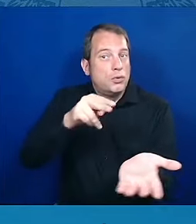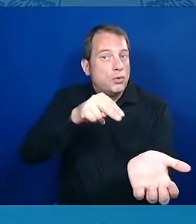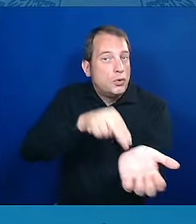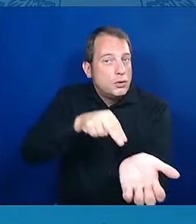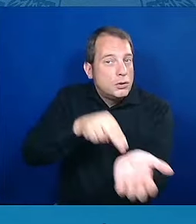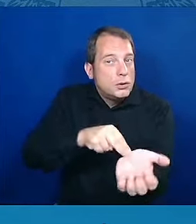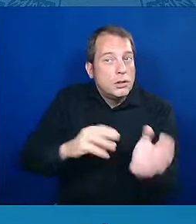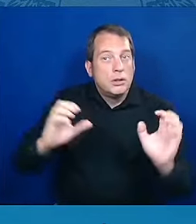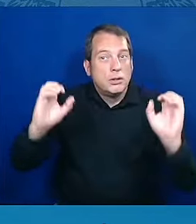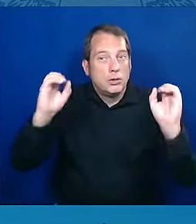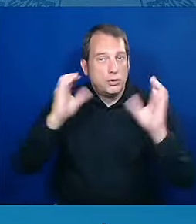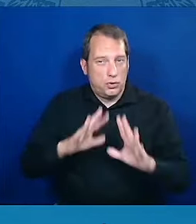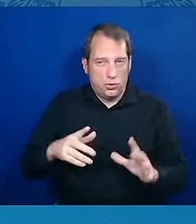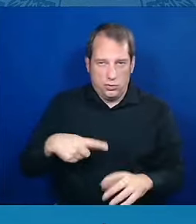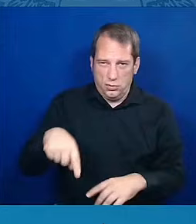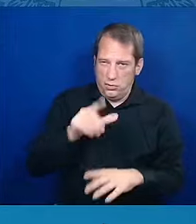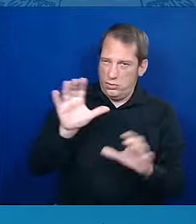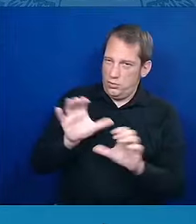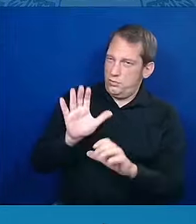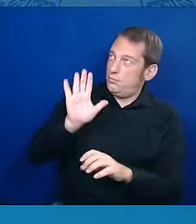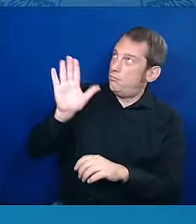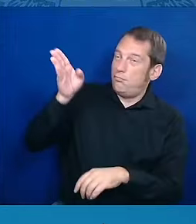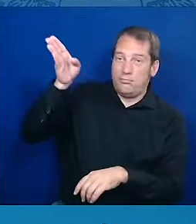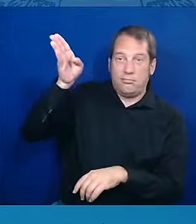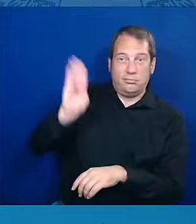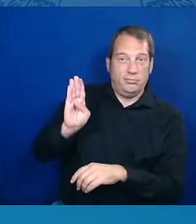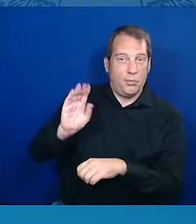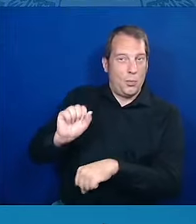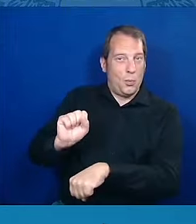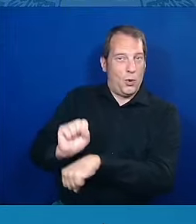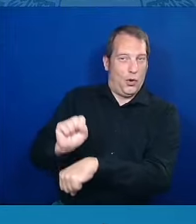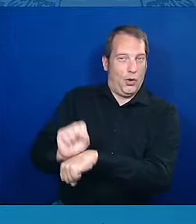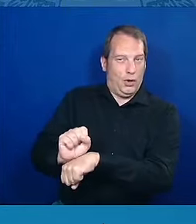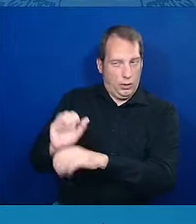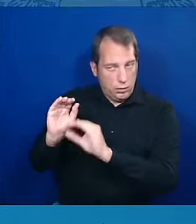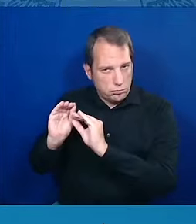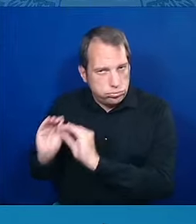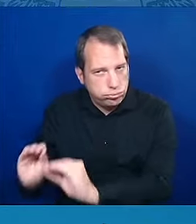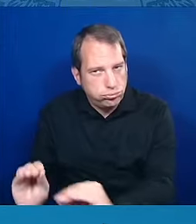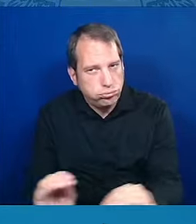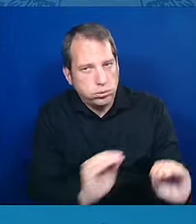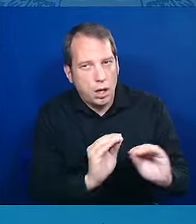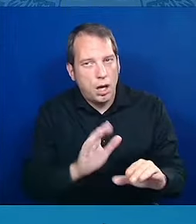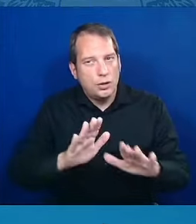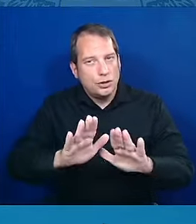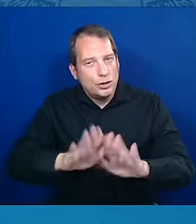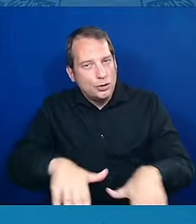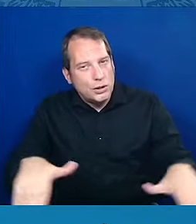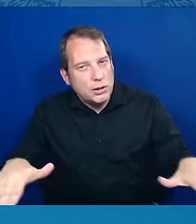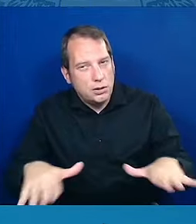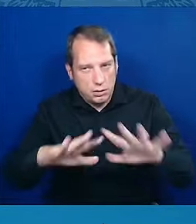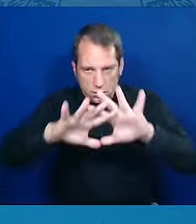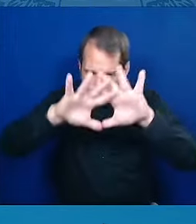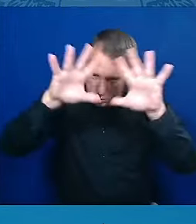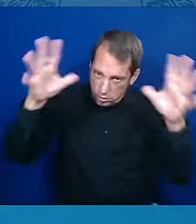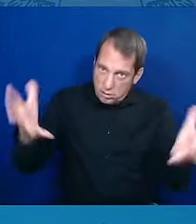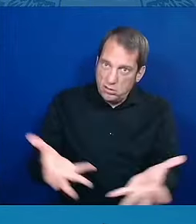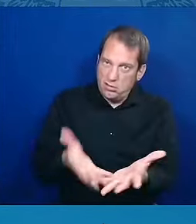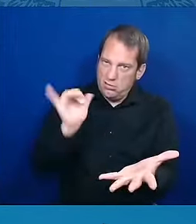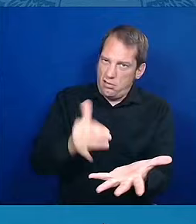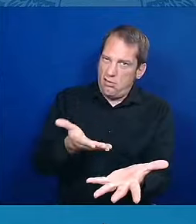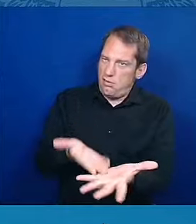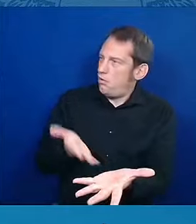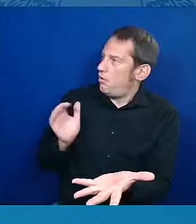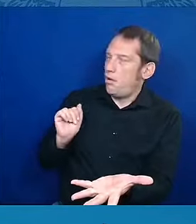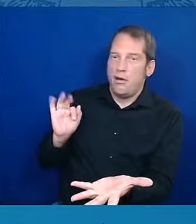whole ecosystem of who are AFT members. It is you who have taken on the most noble